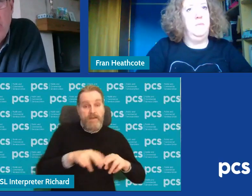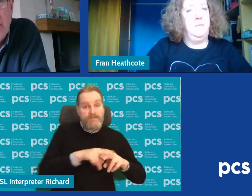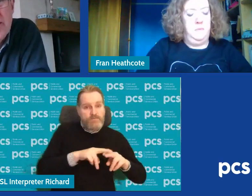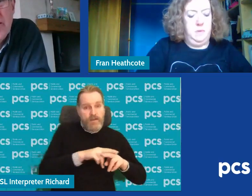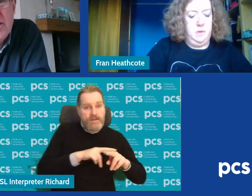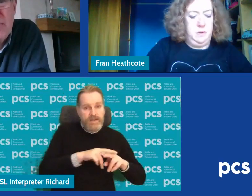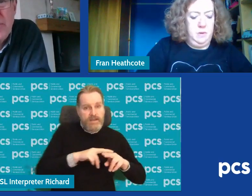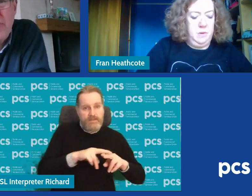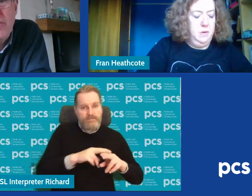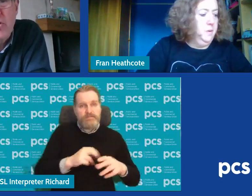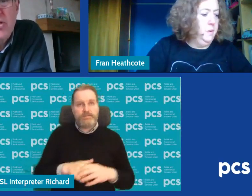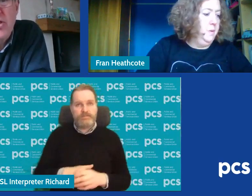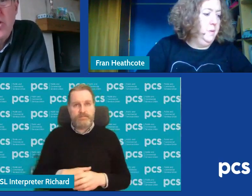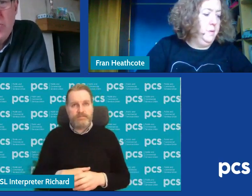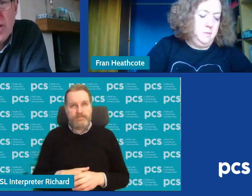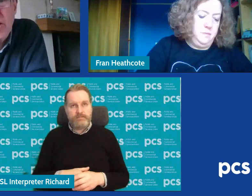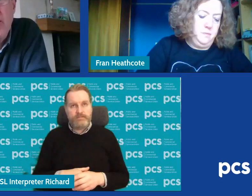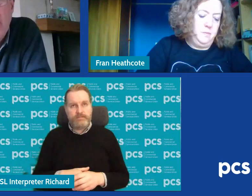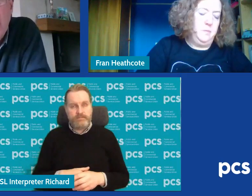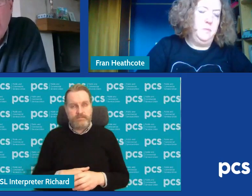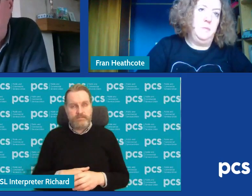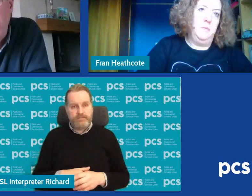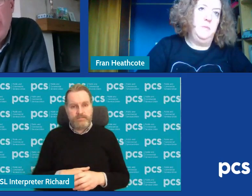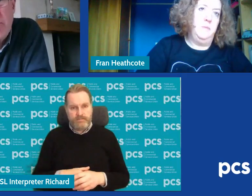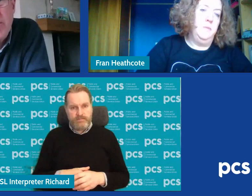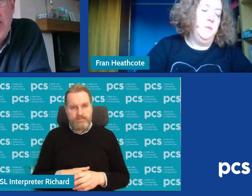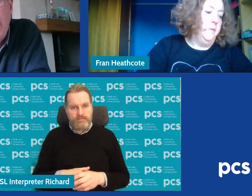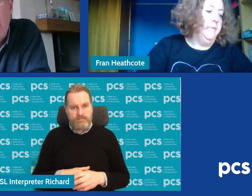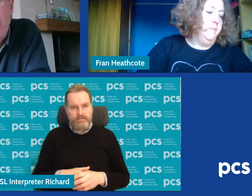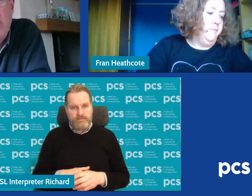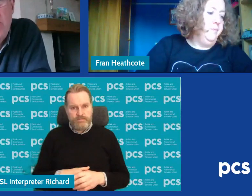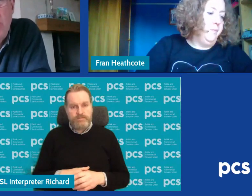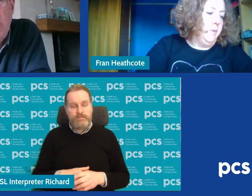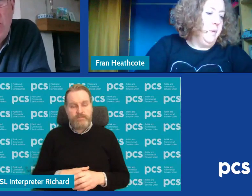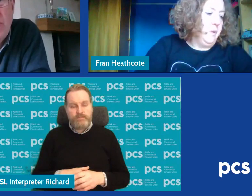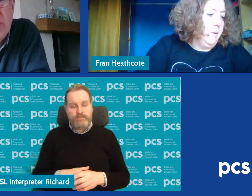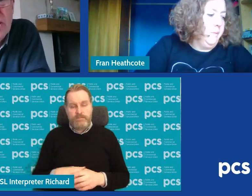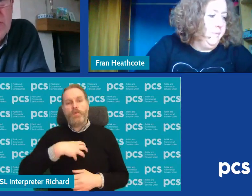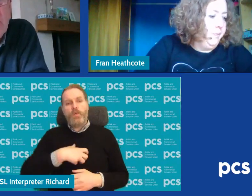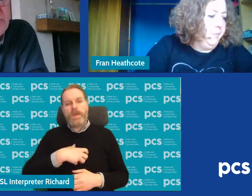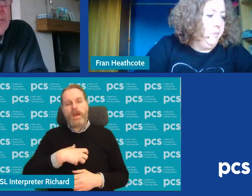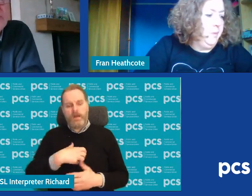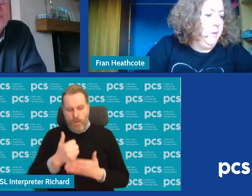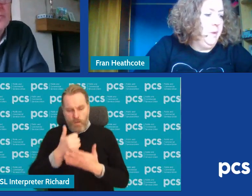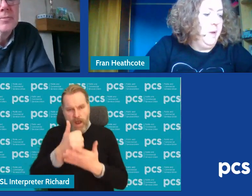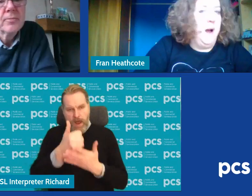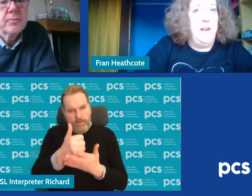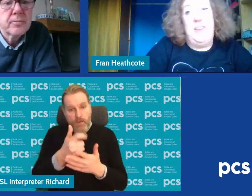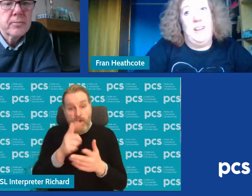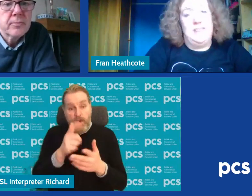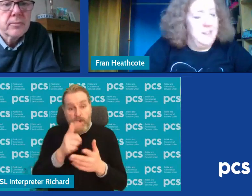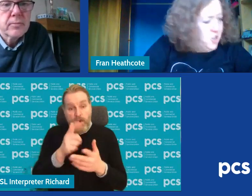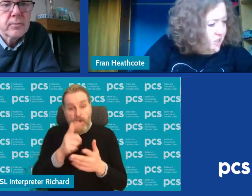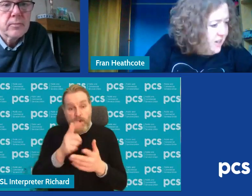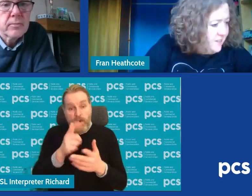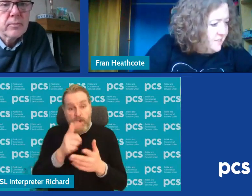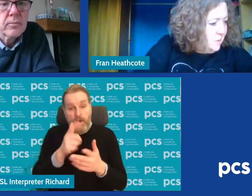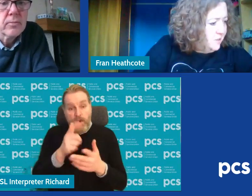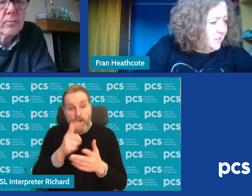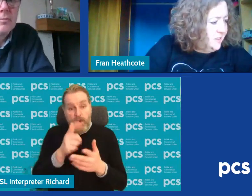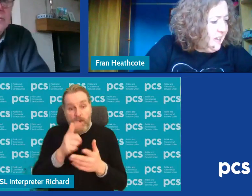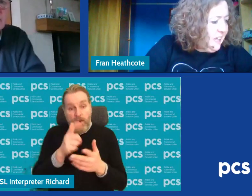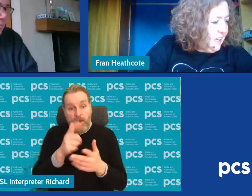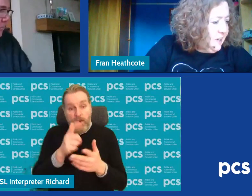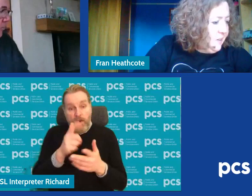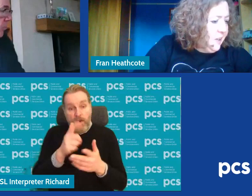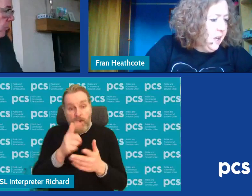action that transcends that period, of course, the union will reimburse any loss, so nobody would lose out. I think that's actually the answer, Mark,